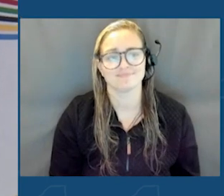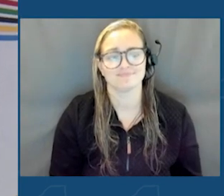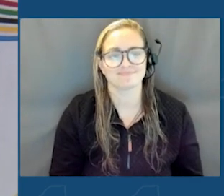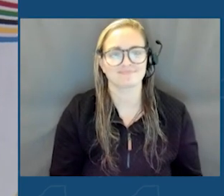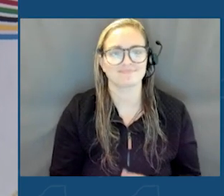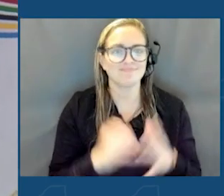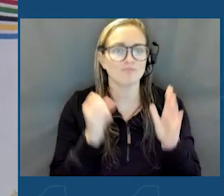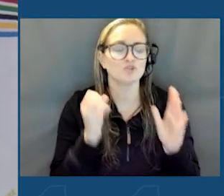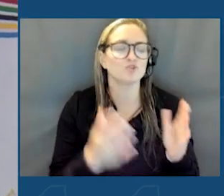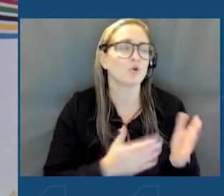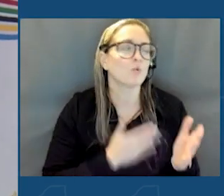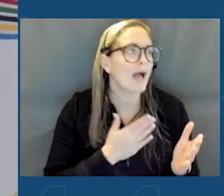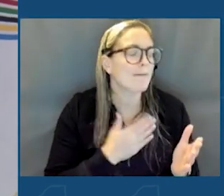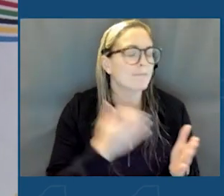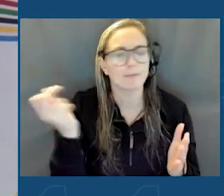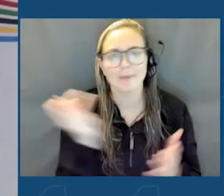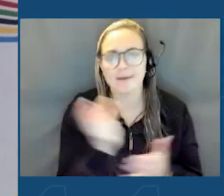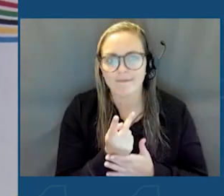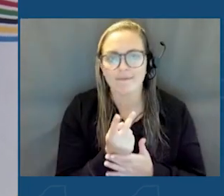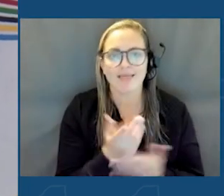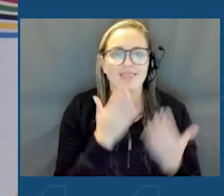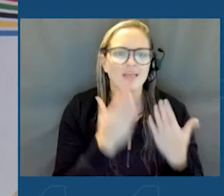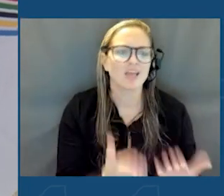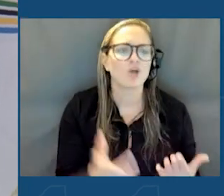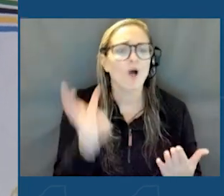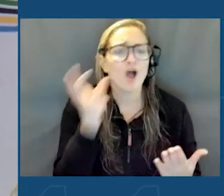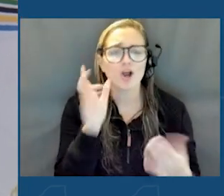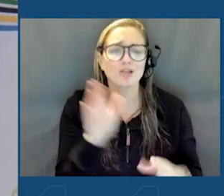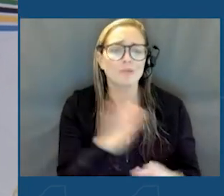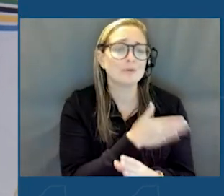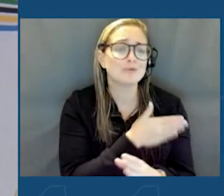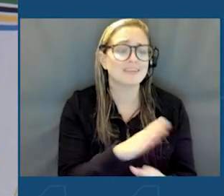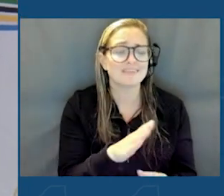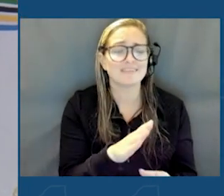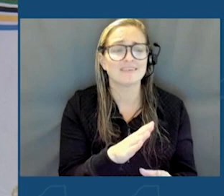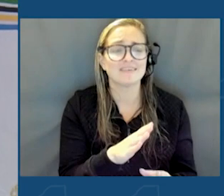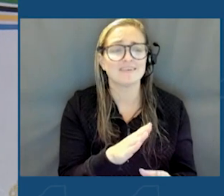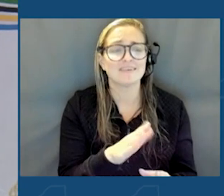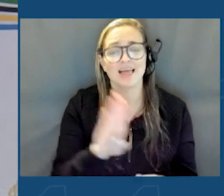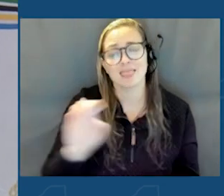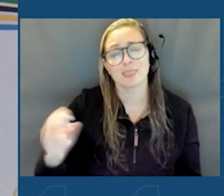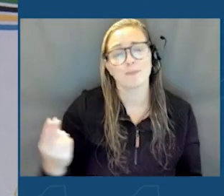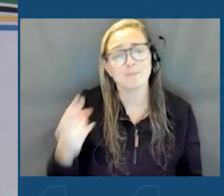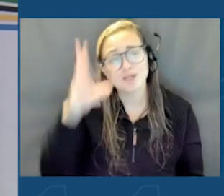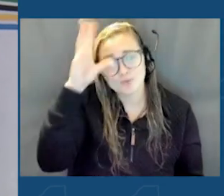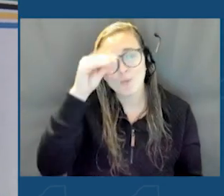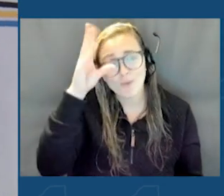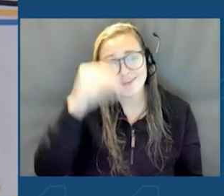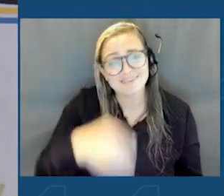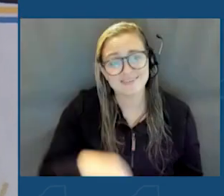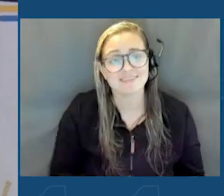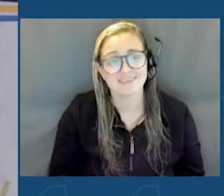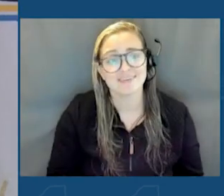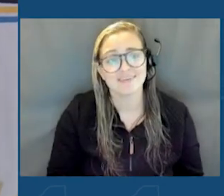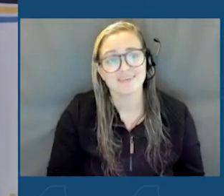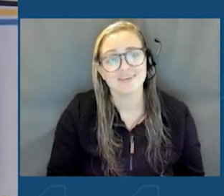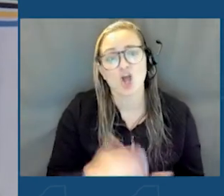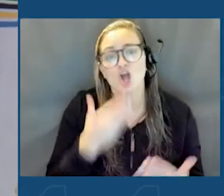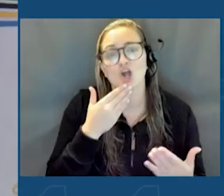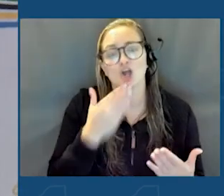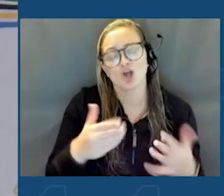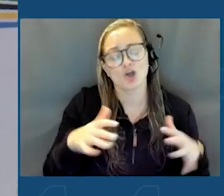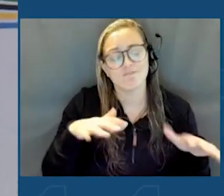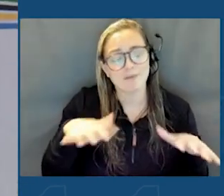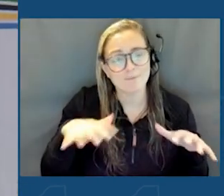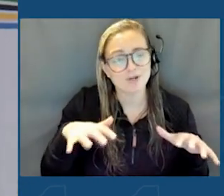So happy to be back here. Thank you. I heard the music, the Beach Boys. I love the Beach Boys, but good vibrations. I sure